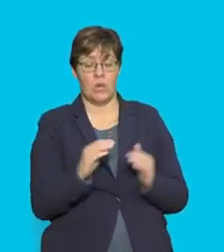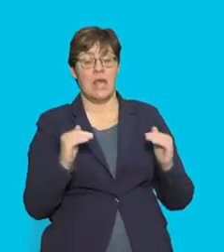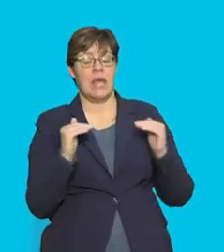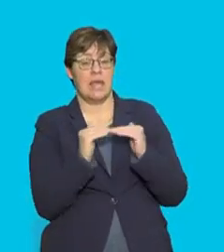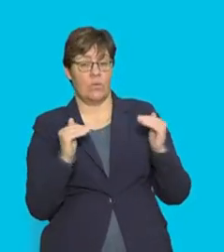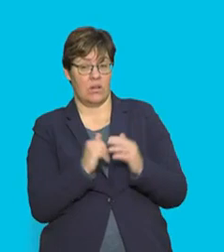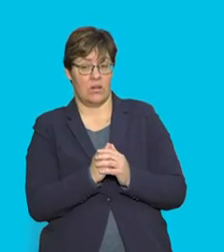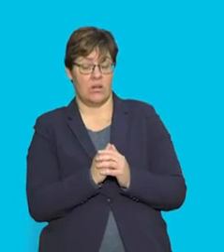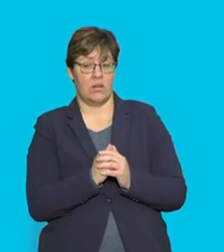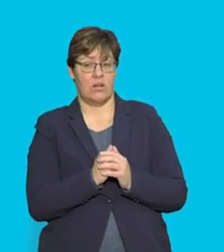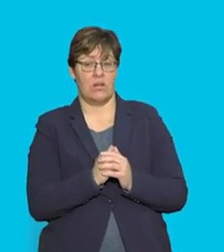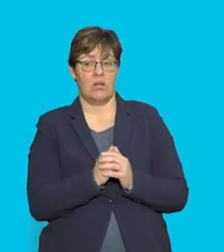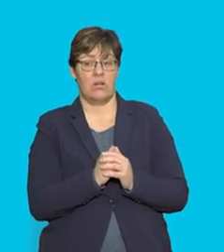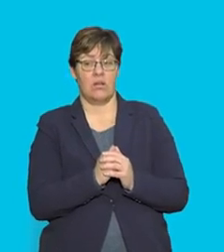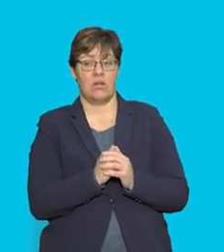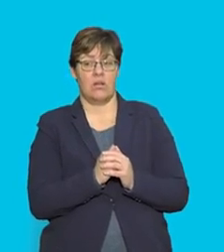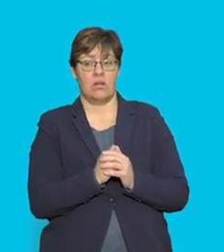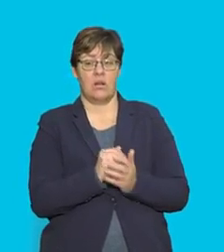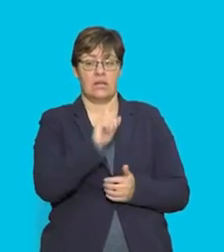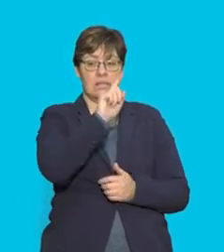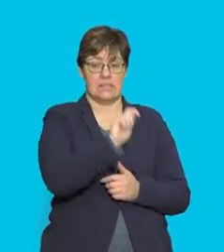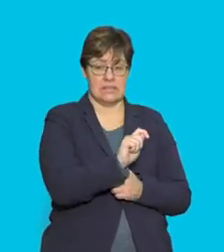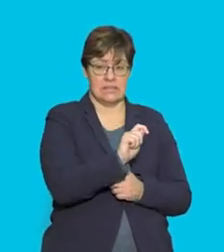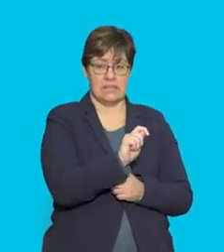is equals to